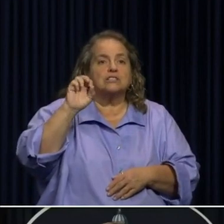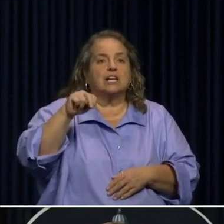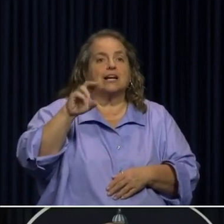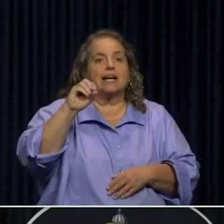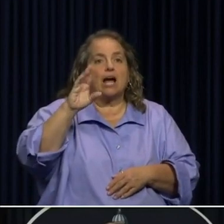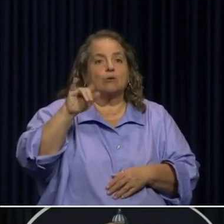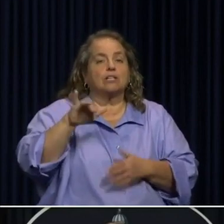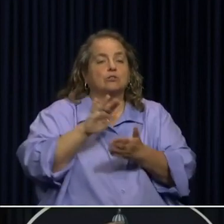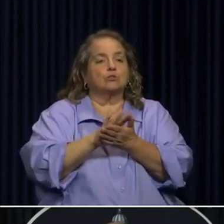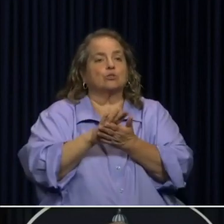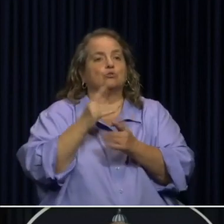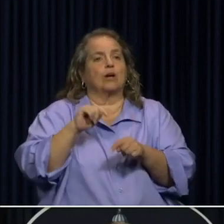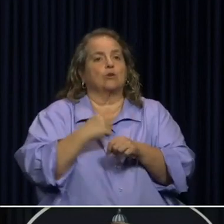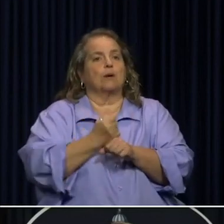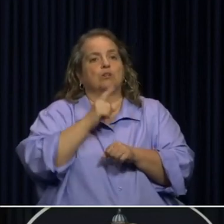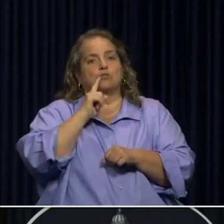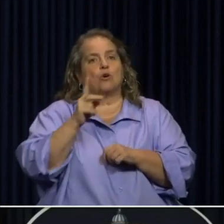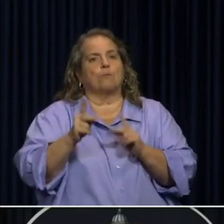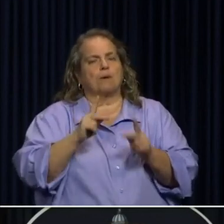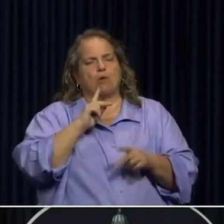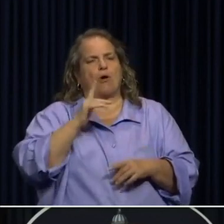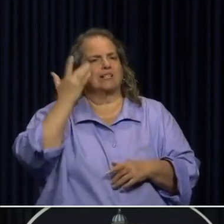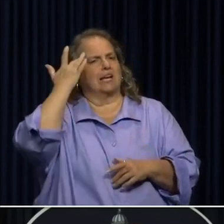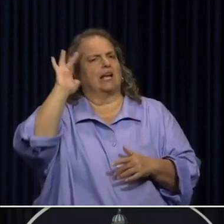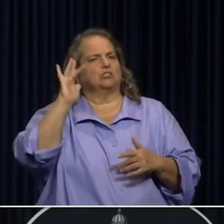people stay intellectually engaged.